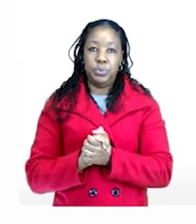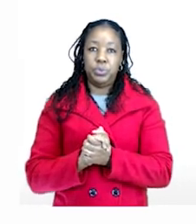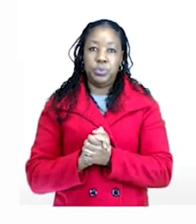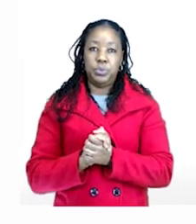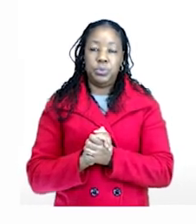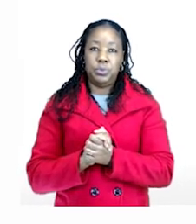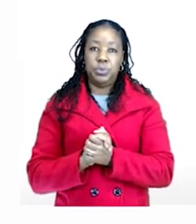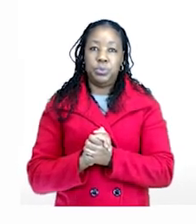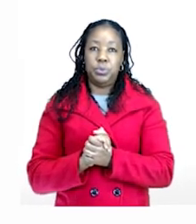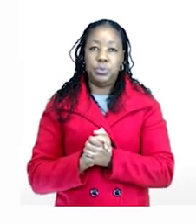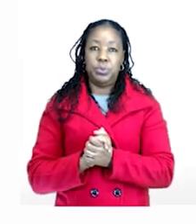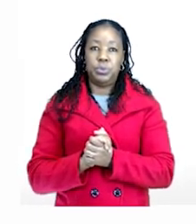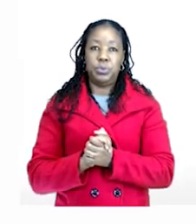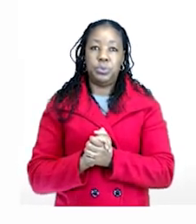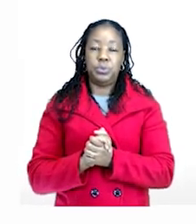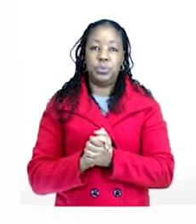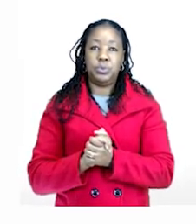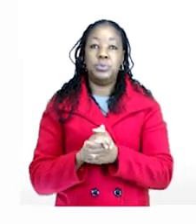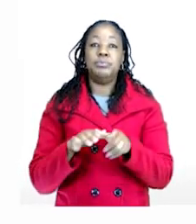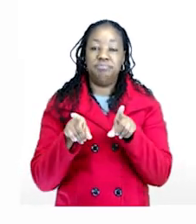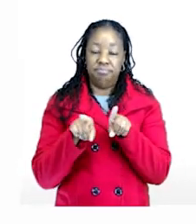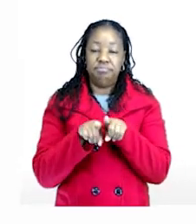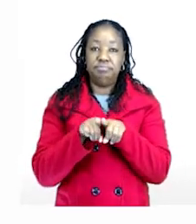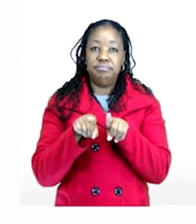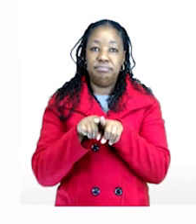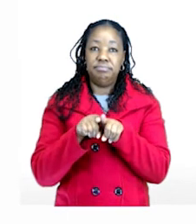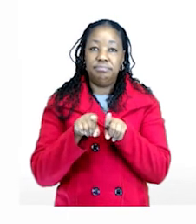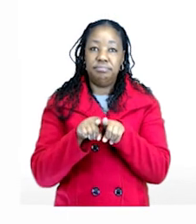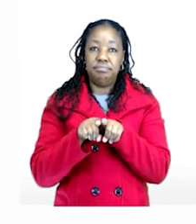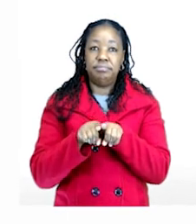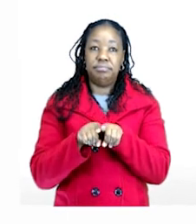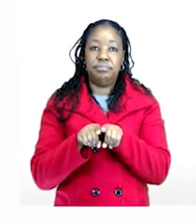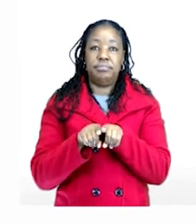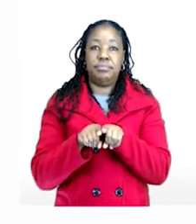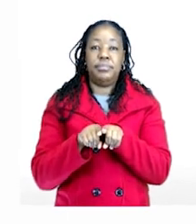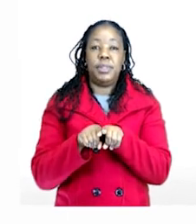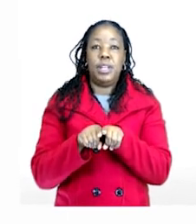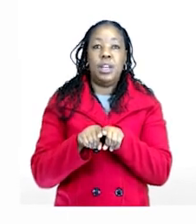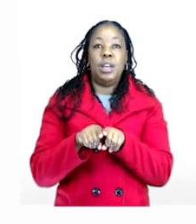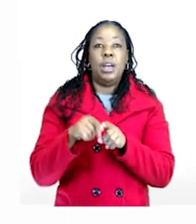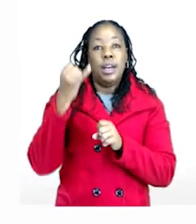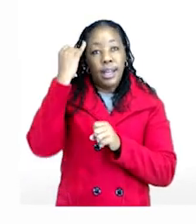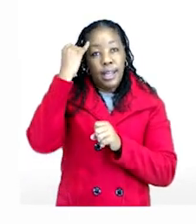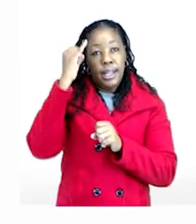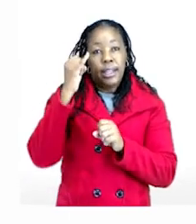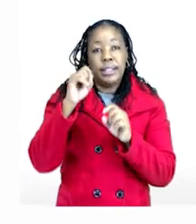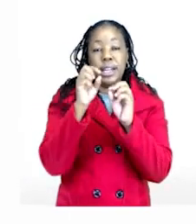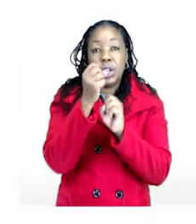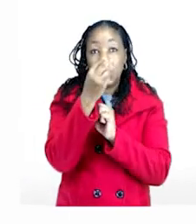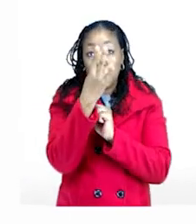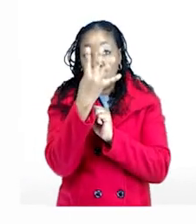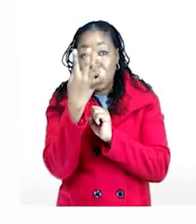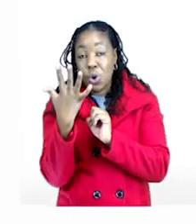to use the same concept that we have learned from the containers that I showed you on the table